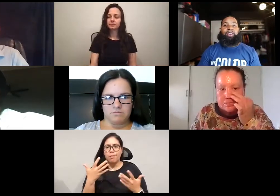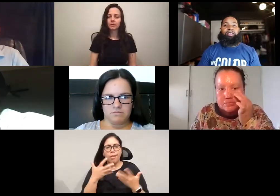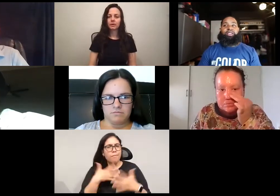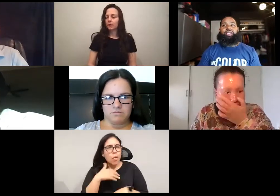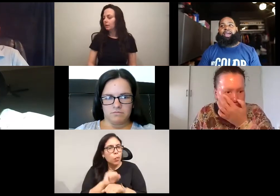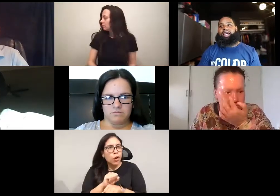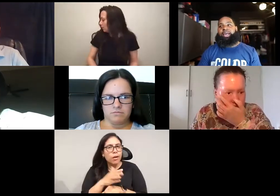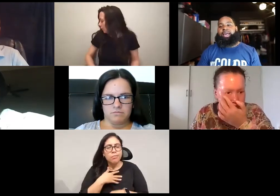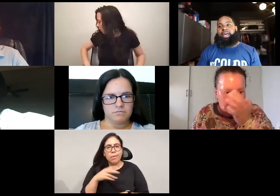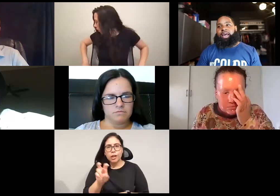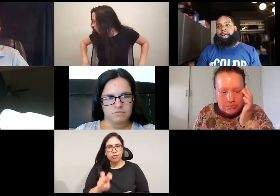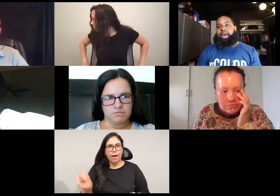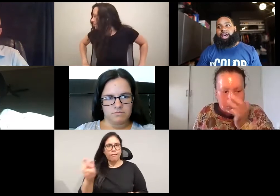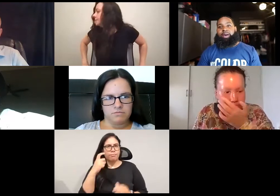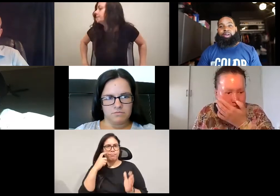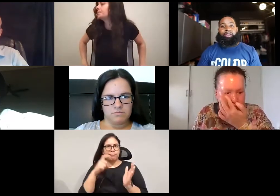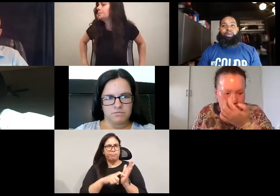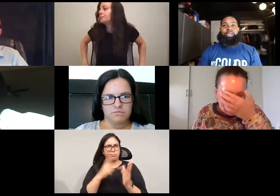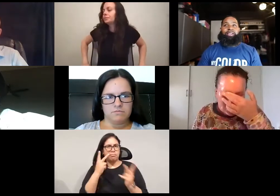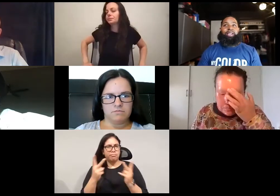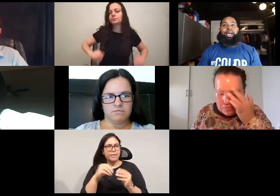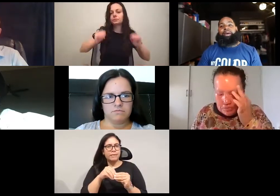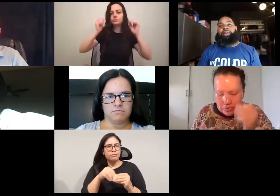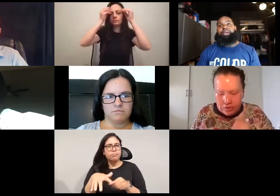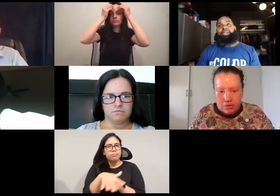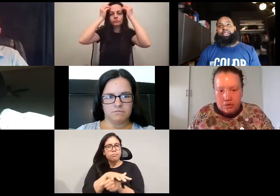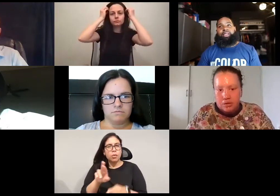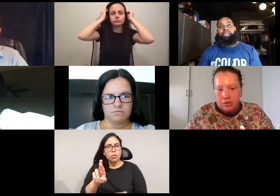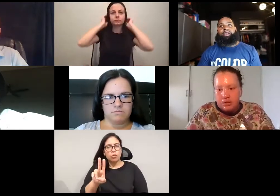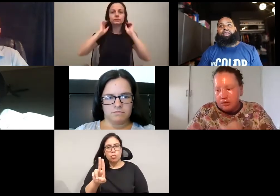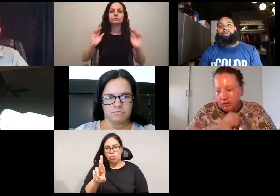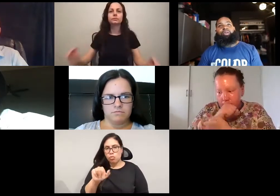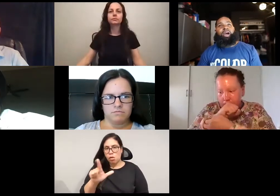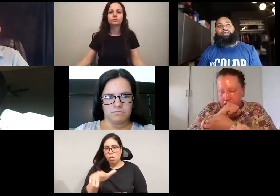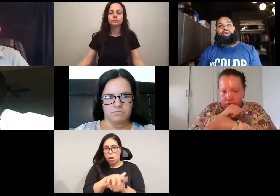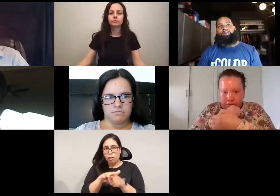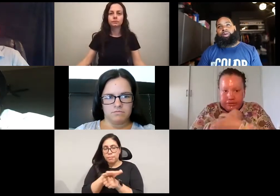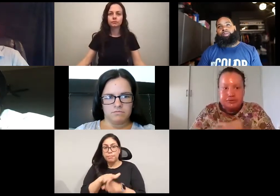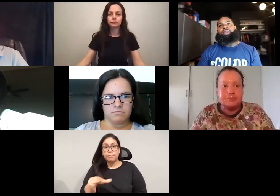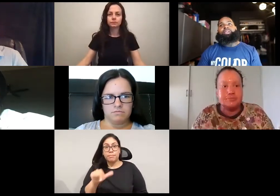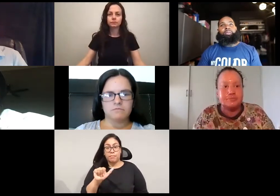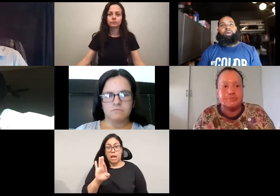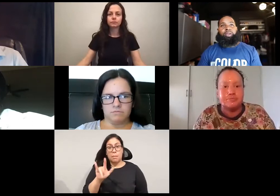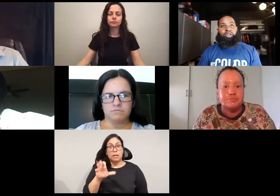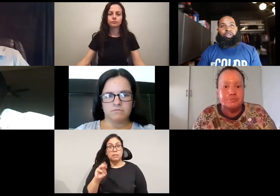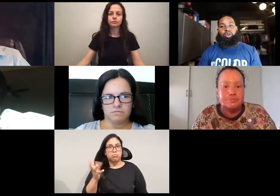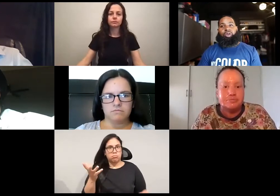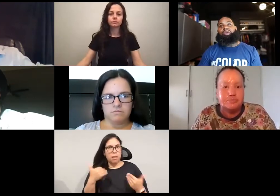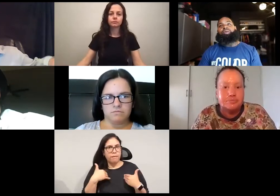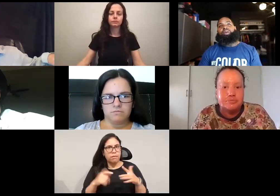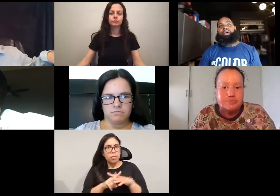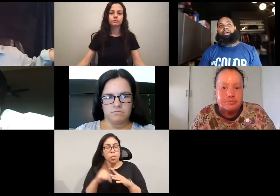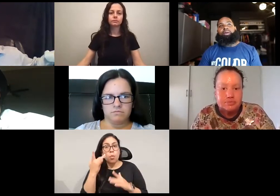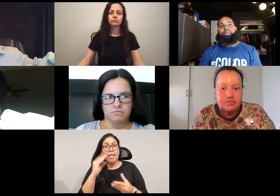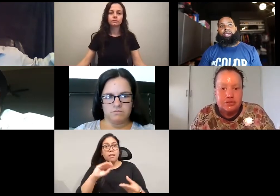have found is that ableism exists a lot because the demographic of people with disabilities are so